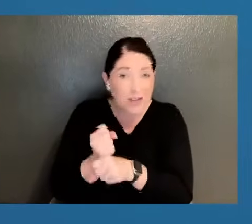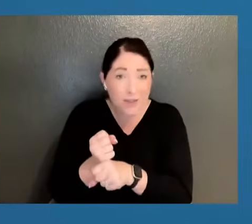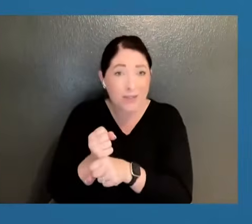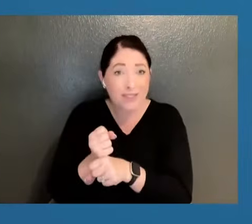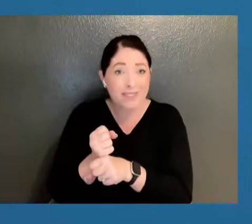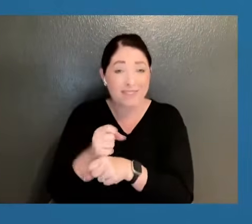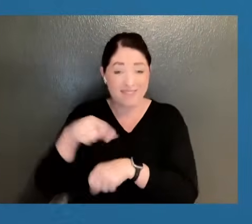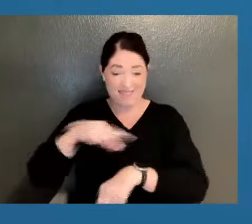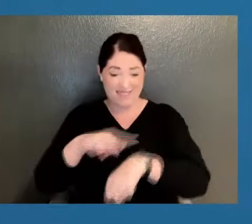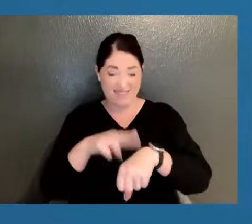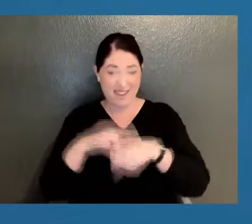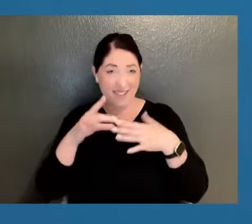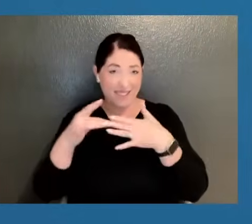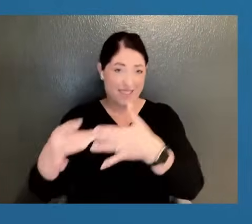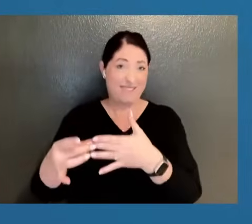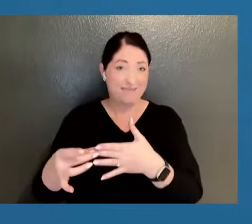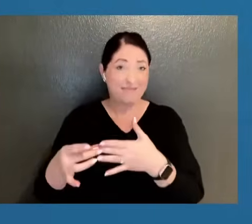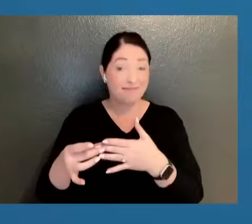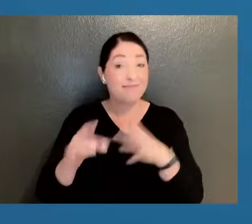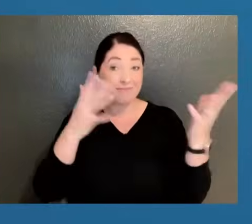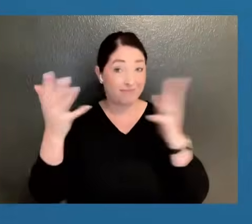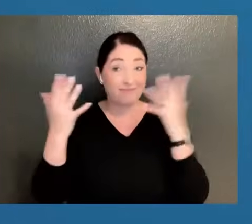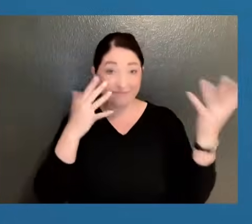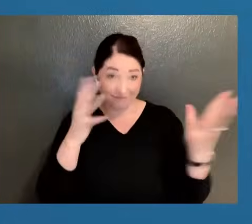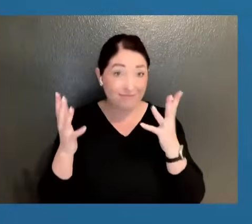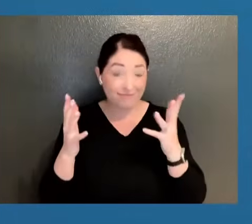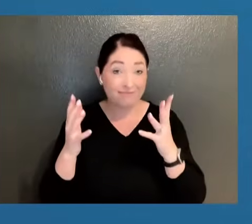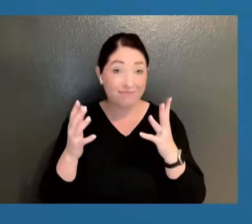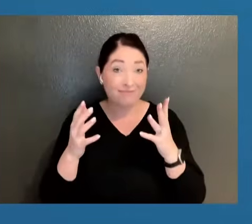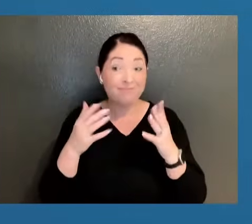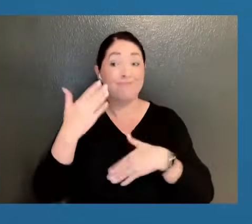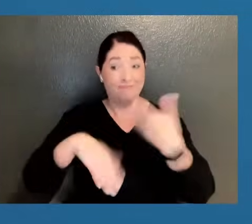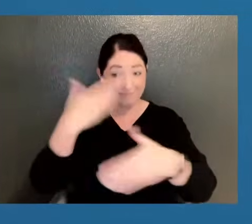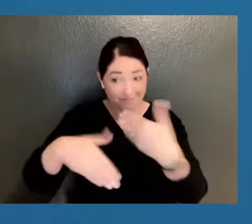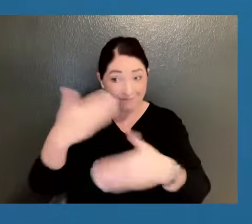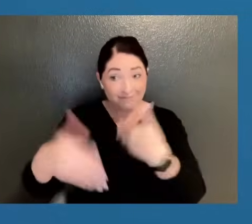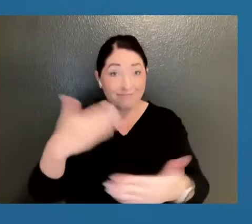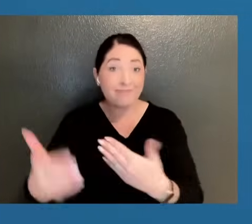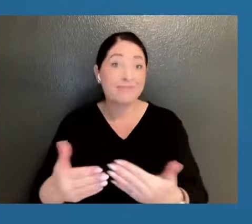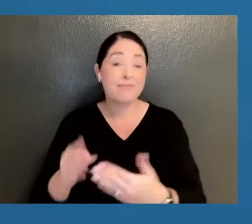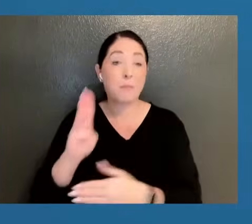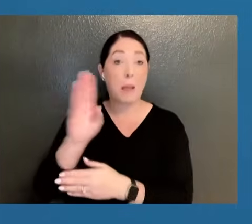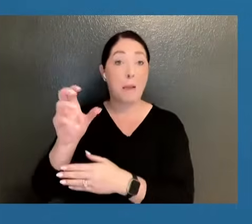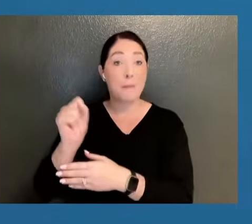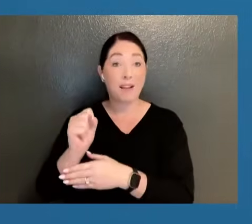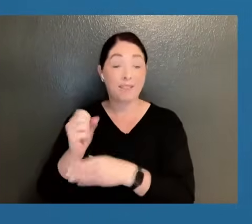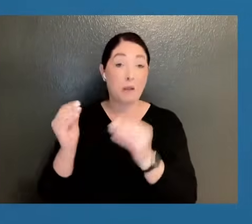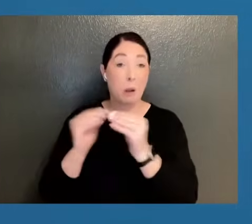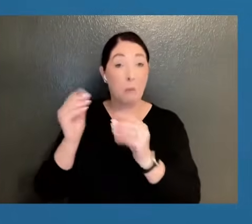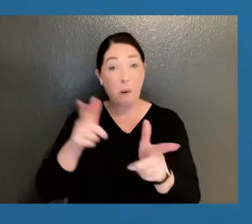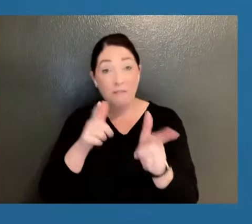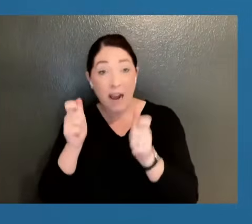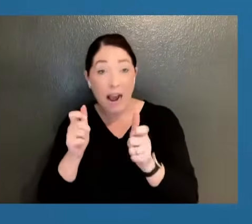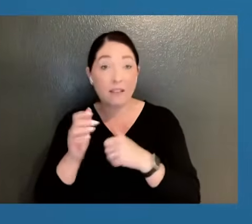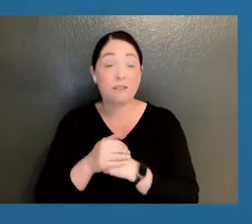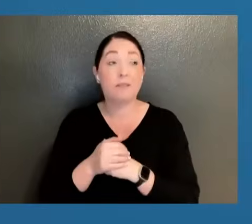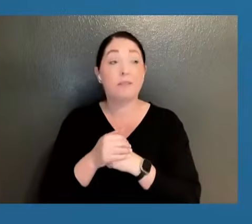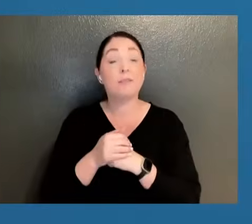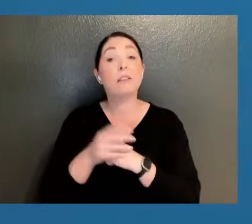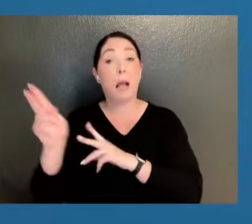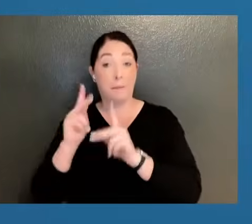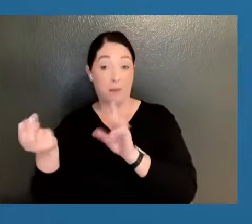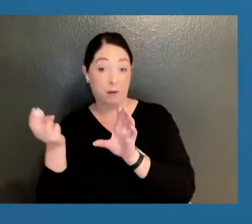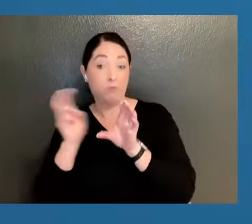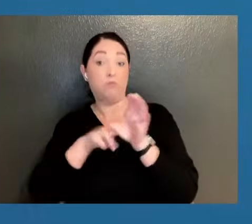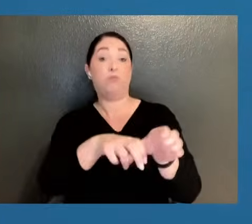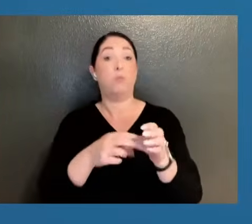So we're moving. Speeds are up. Buses are faster. Transit ridership is up in the zone as well. But guess what?